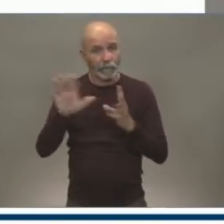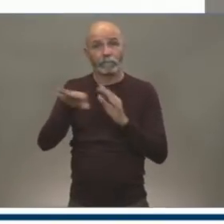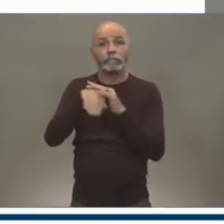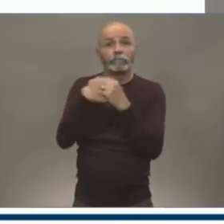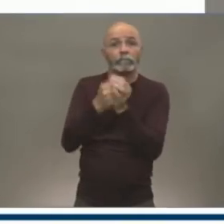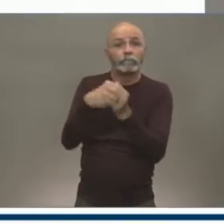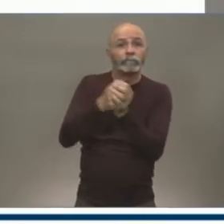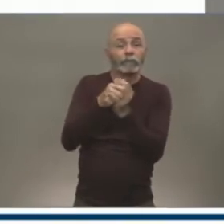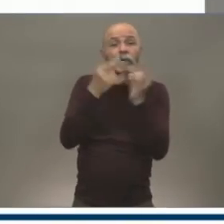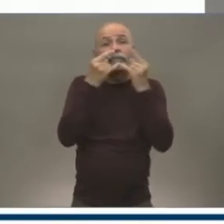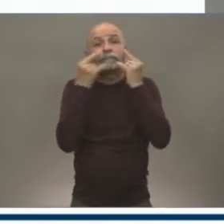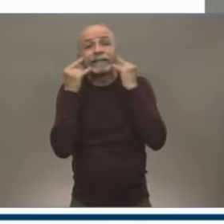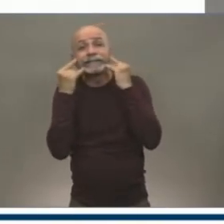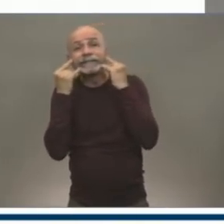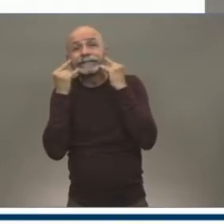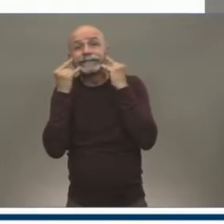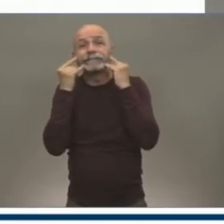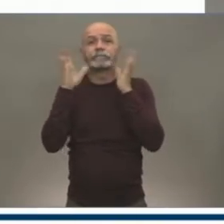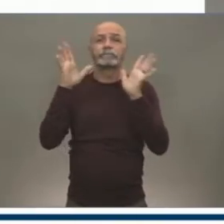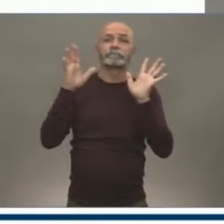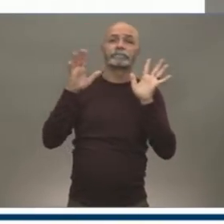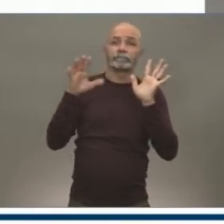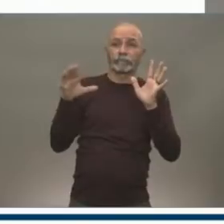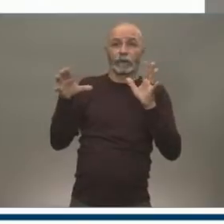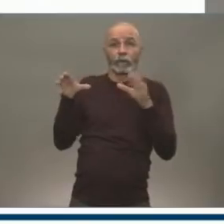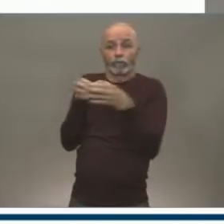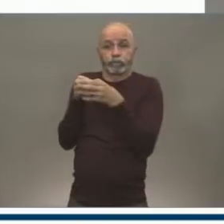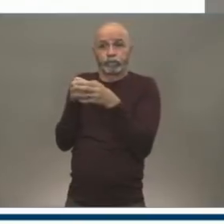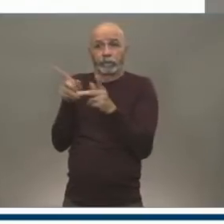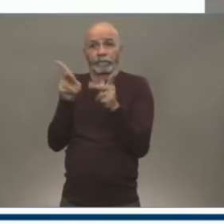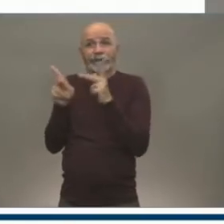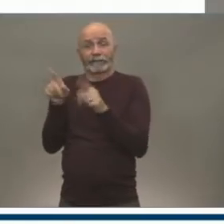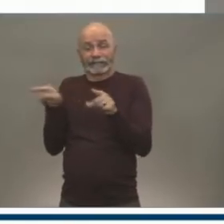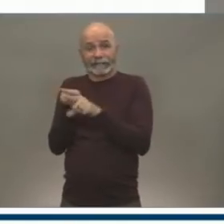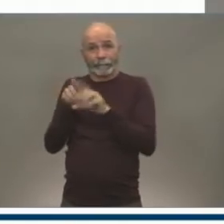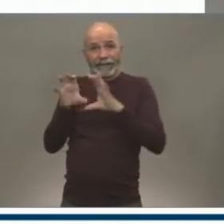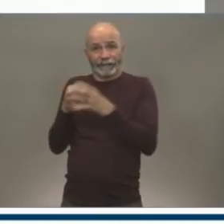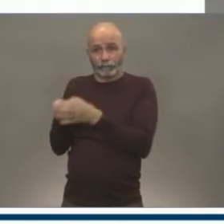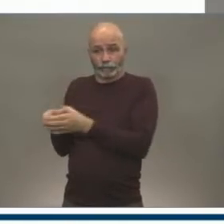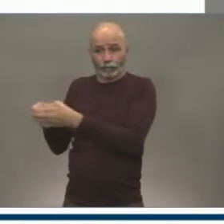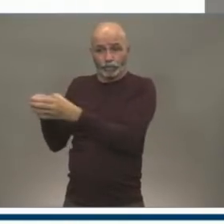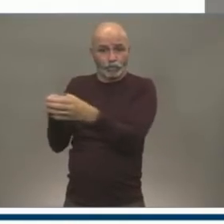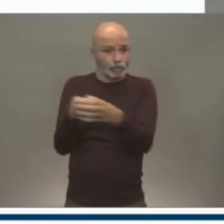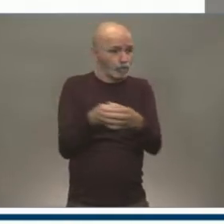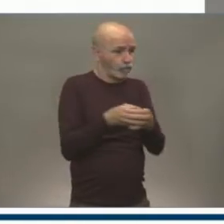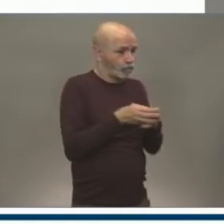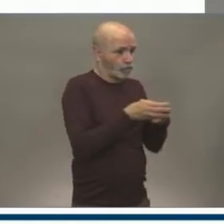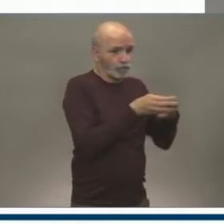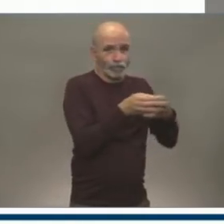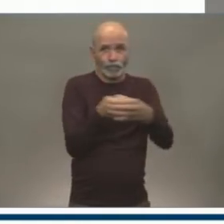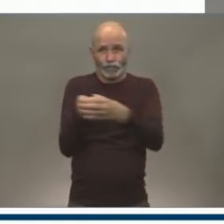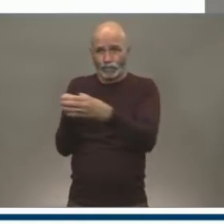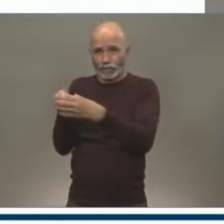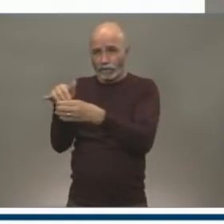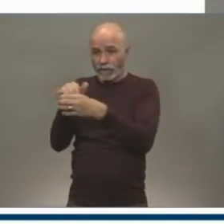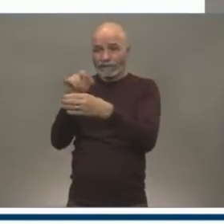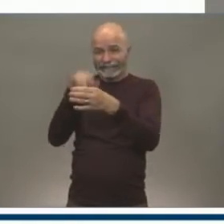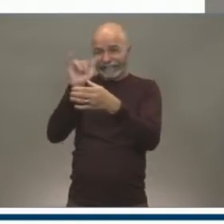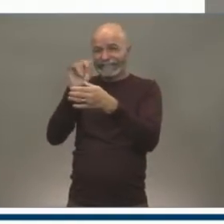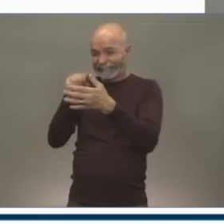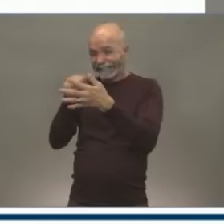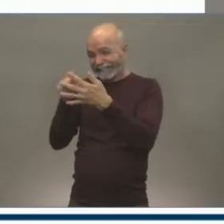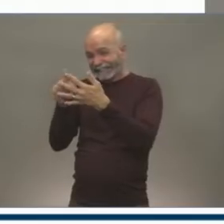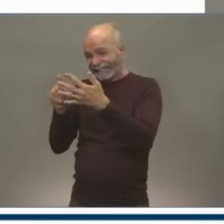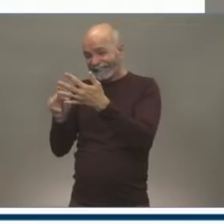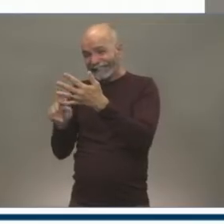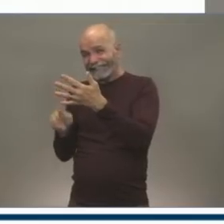where appropriate, cohorting in the elementary schools. It's a multi-layered approach, and all those, there's no one barrier,